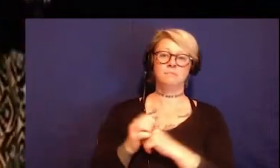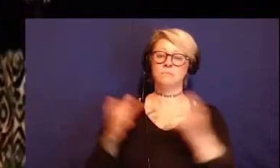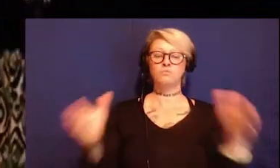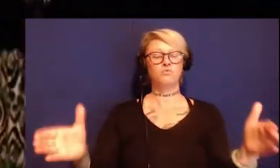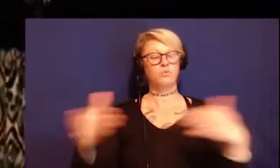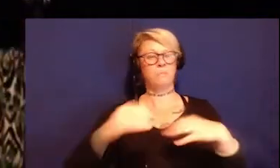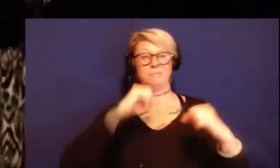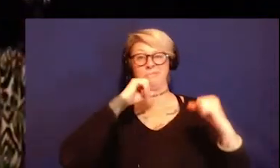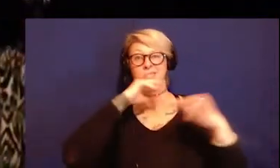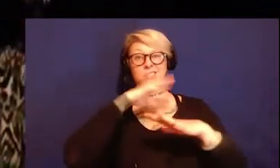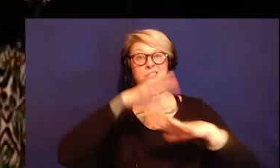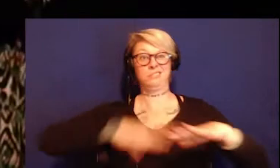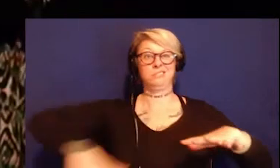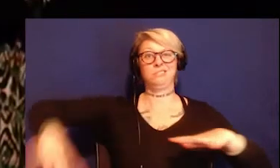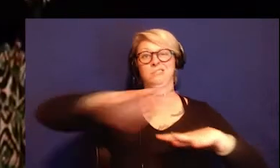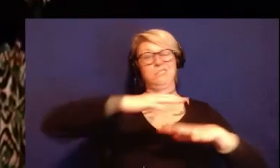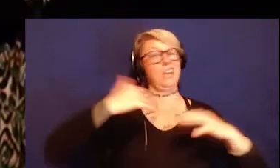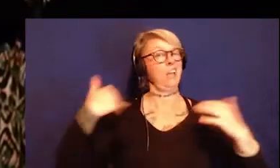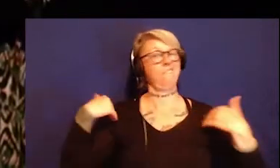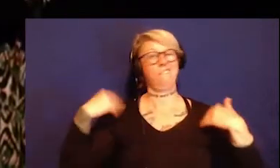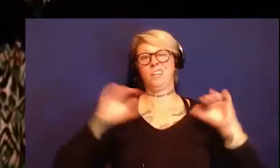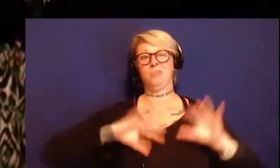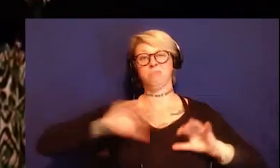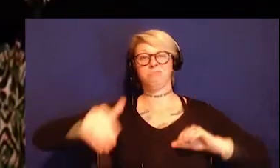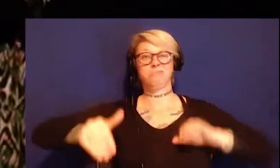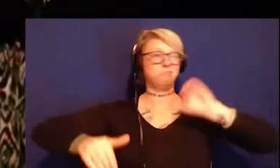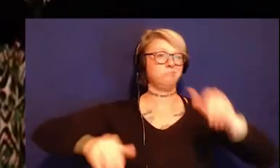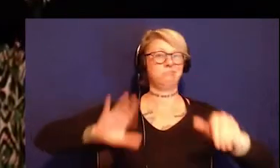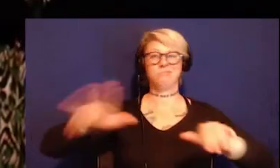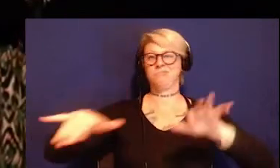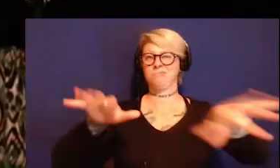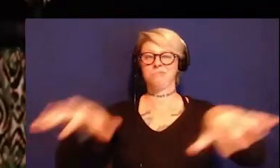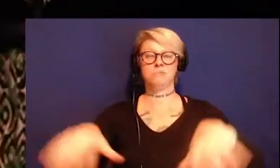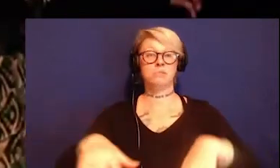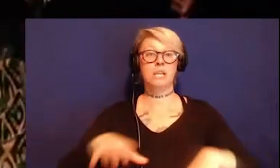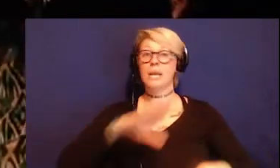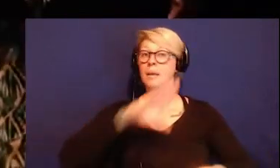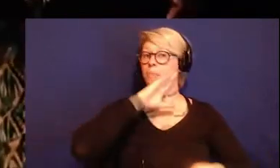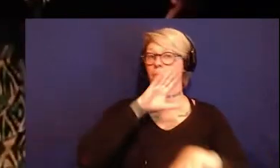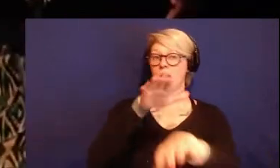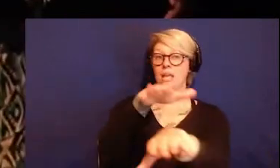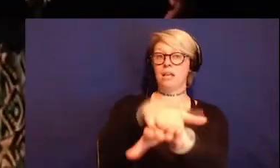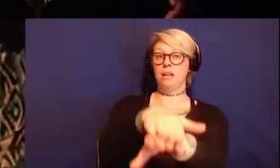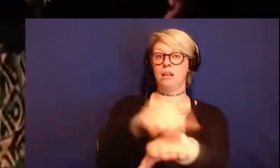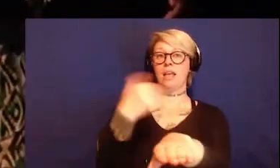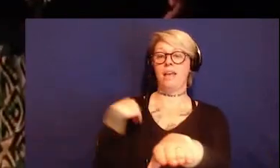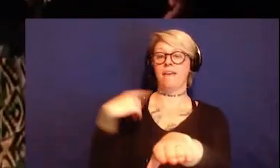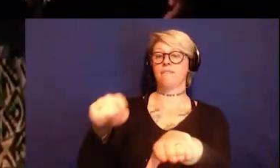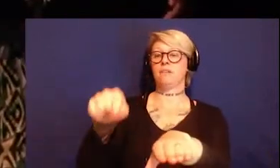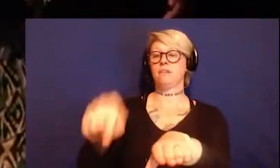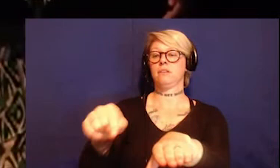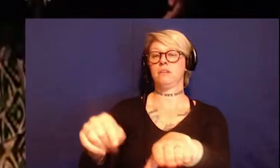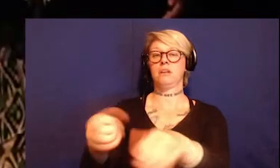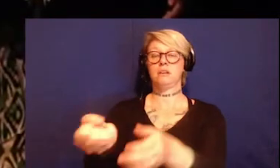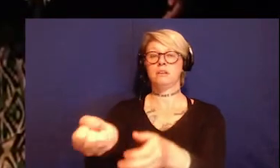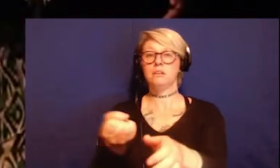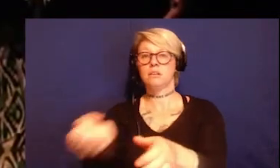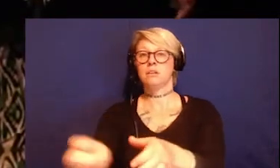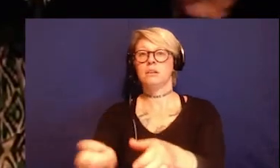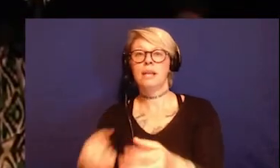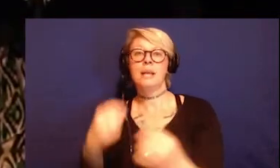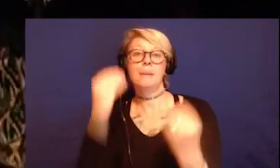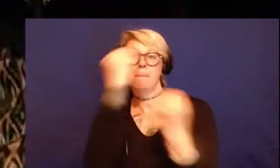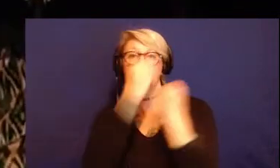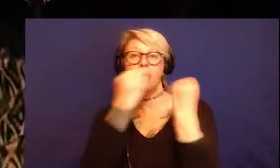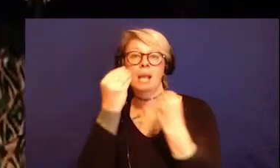and messy. There's stuff everywhere. Next to her bed stands a small table full of makeup, empty bags of food, and